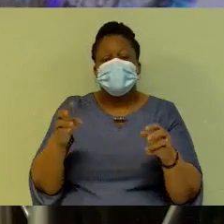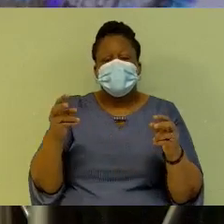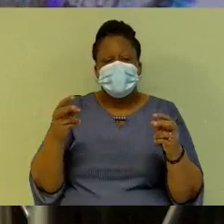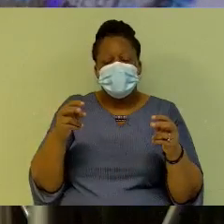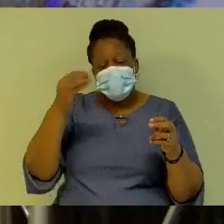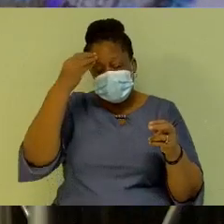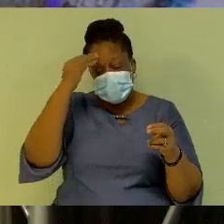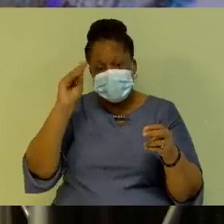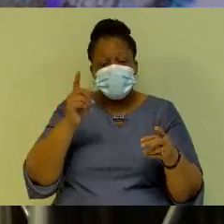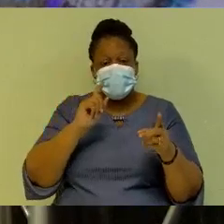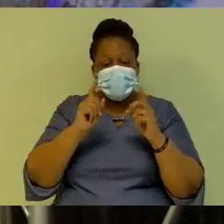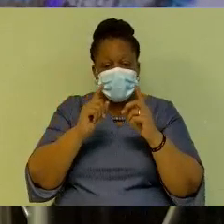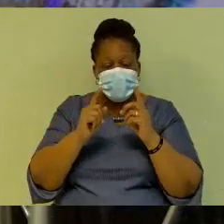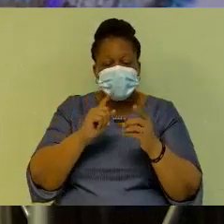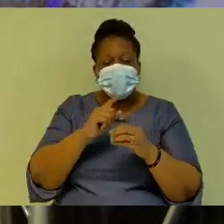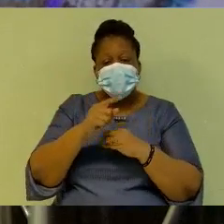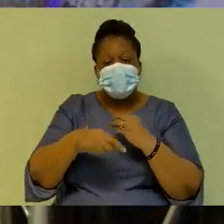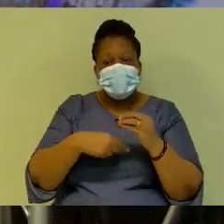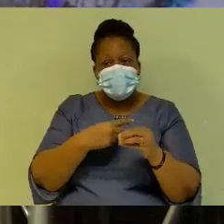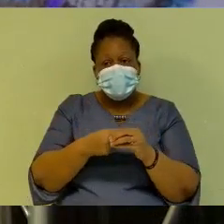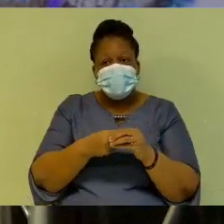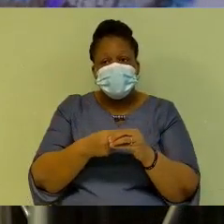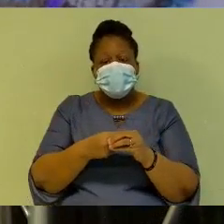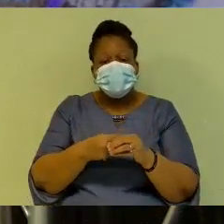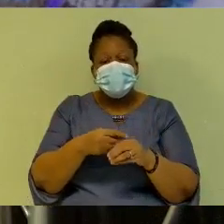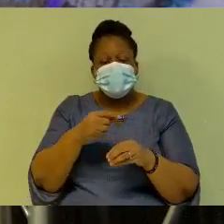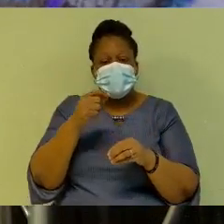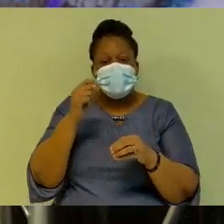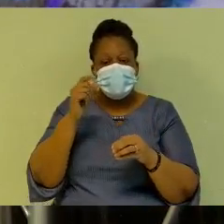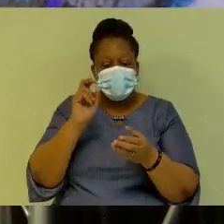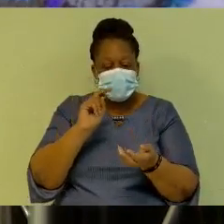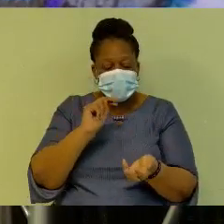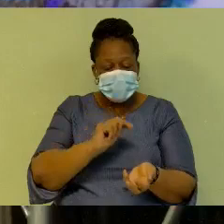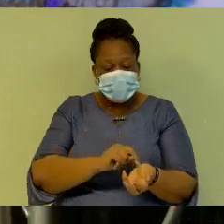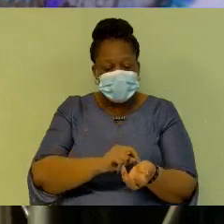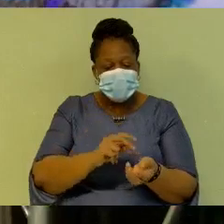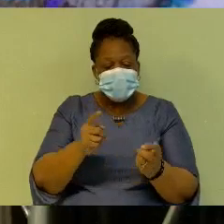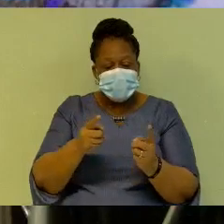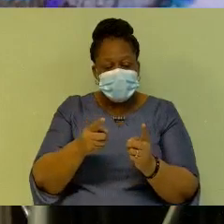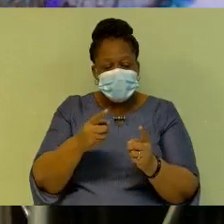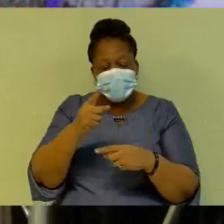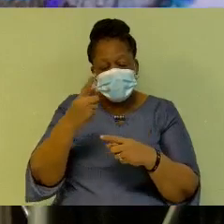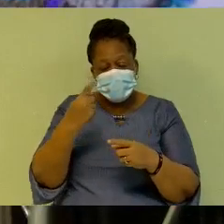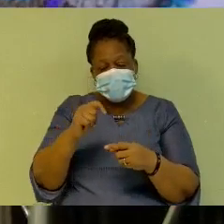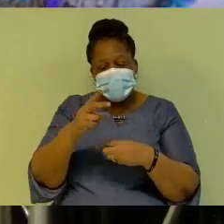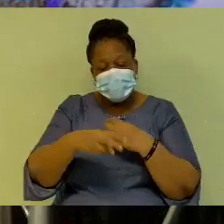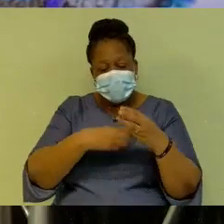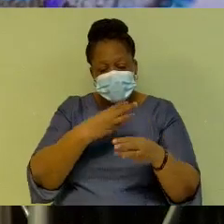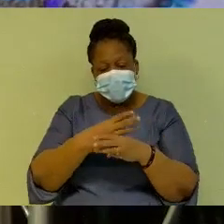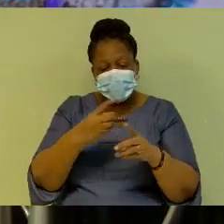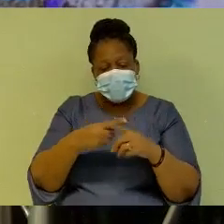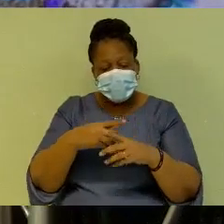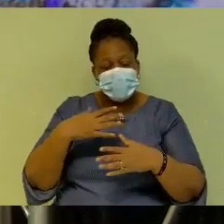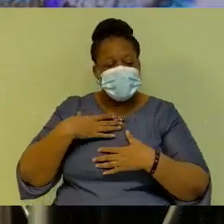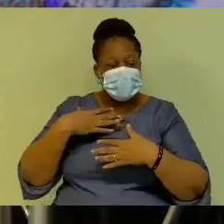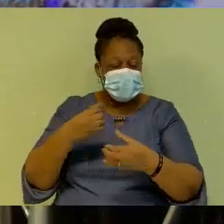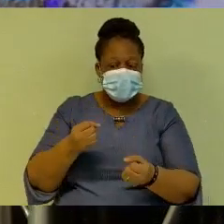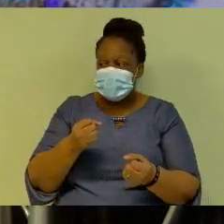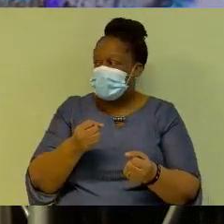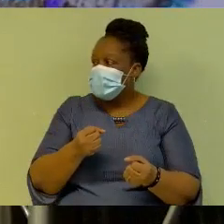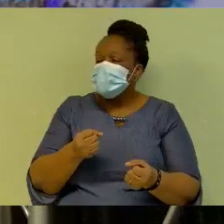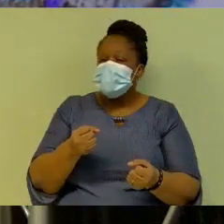address. Catton also cites the ICN document, Nursing the World to Health, which he considers to be recommended